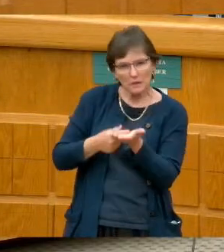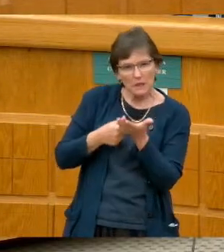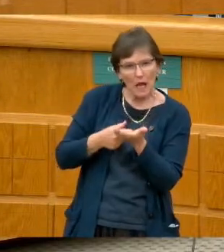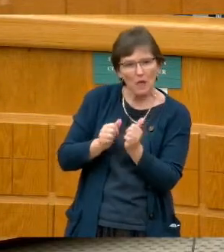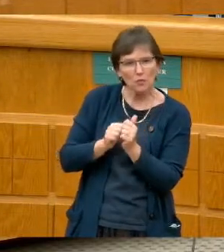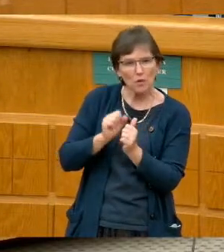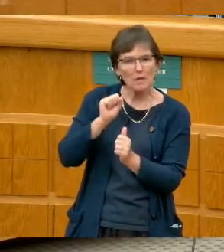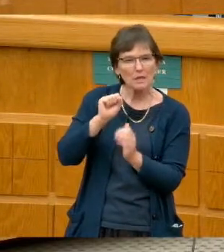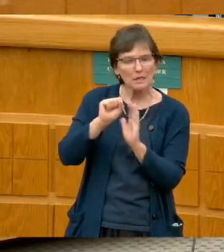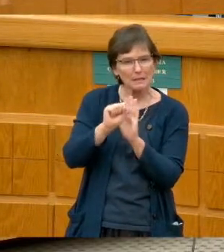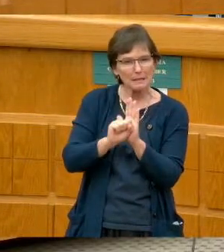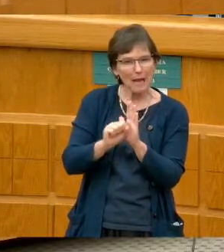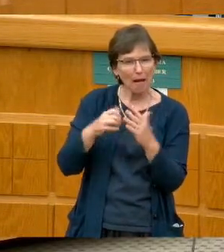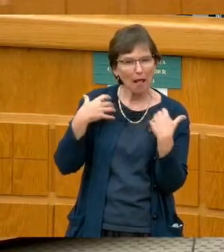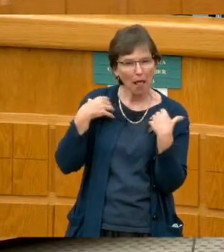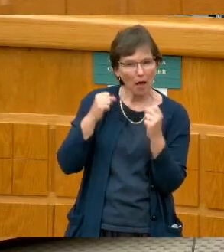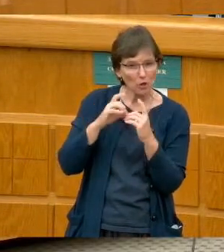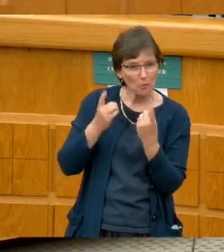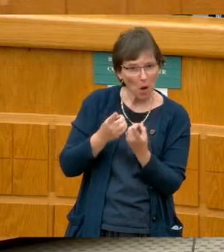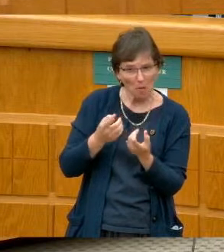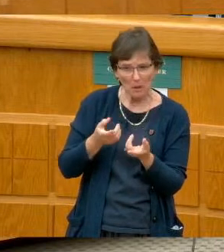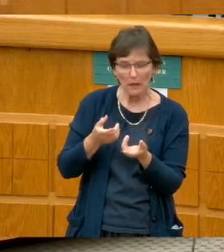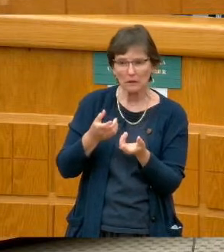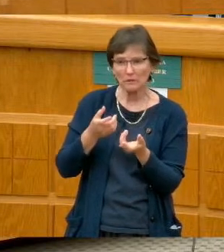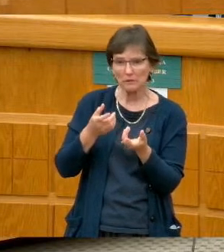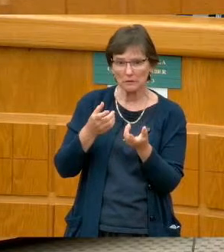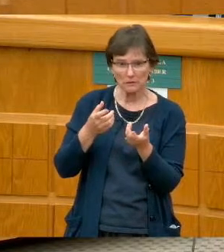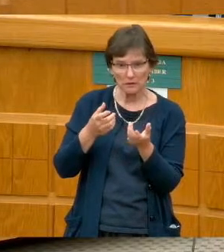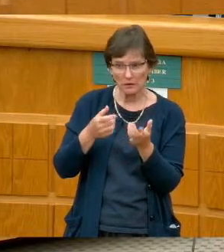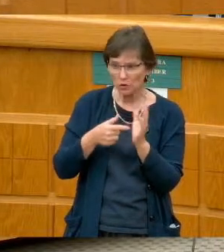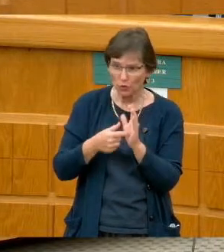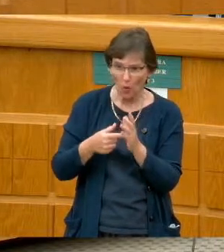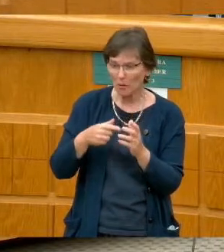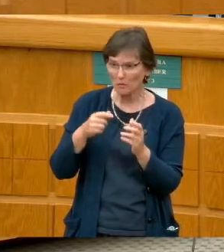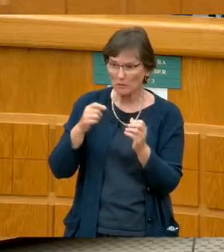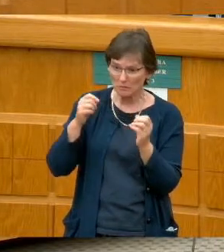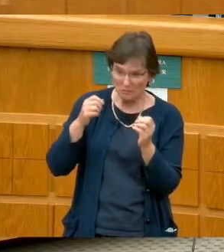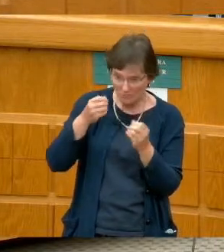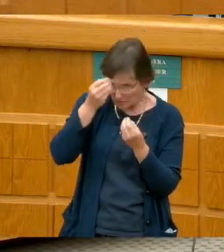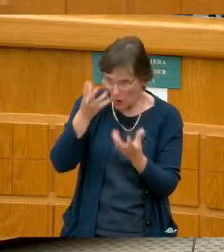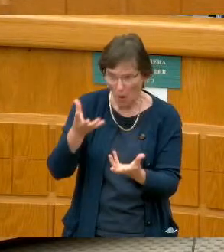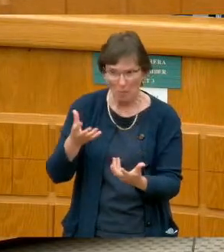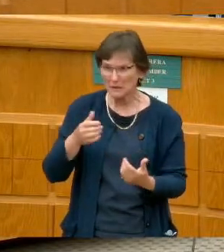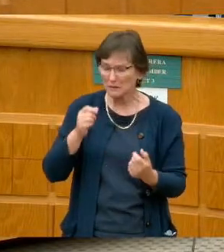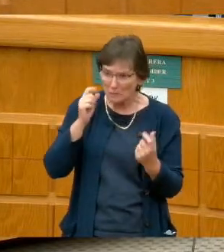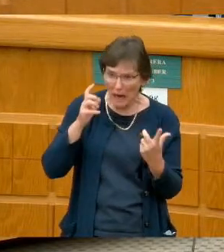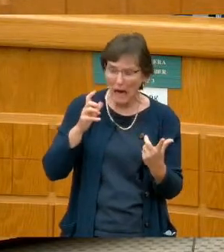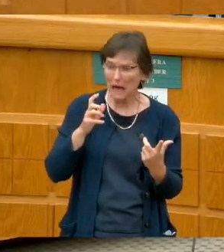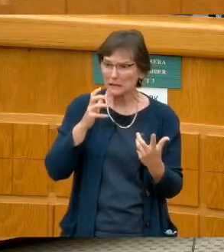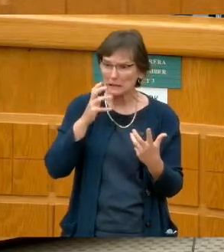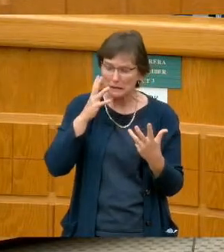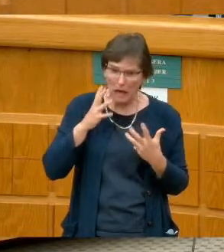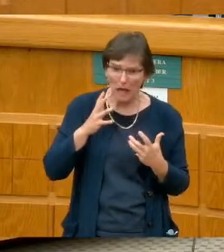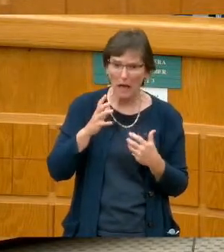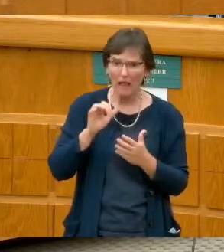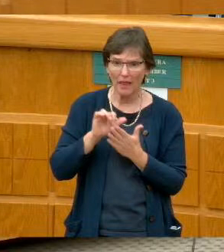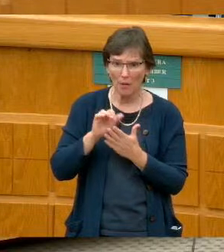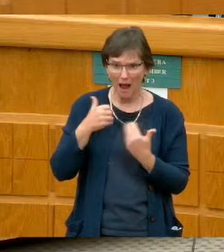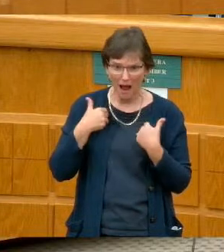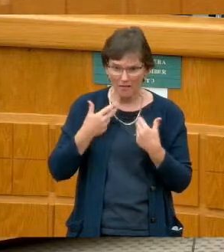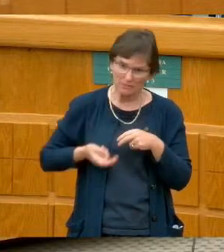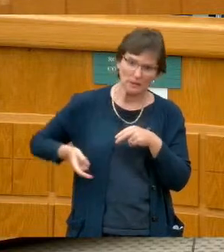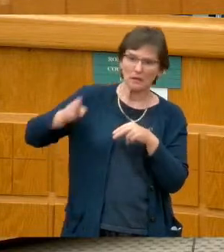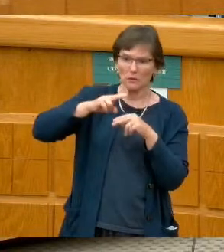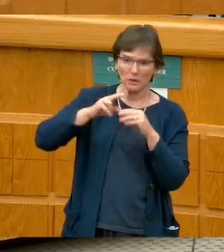health department, and we've expressed our dismay and concern. We've had some of our legislative delegation, to include Representative